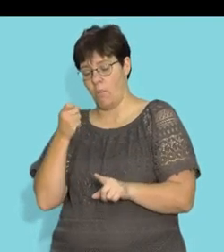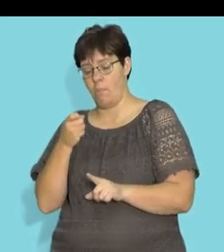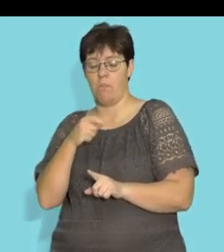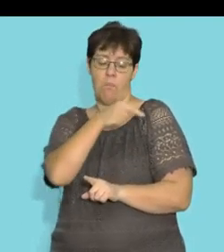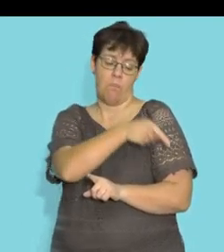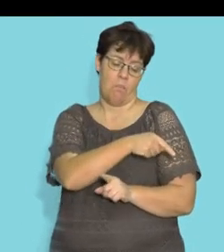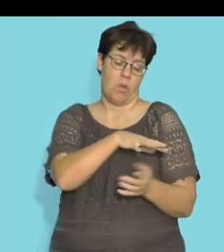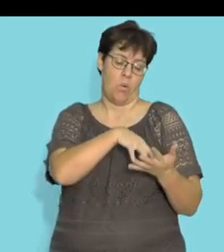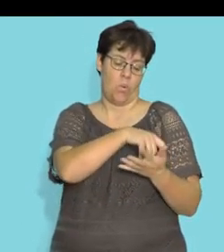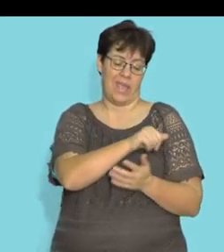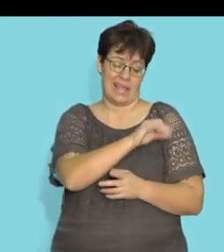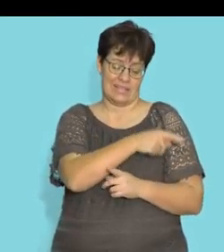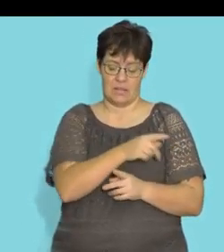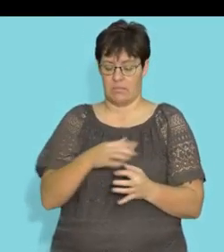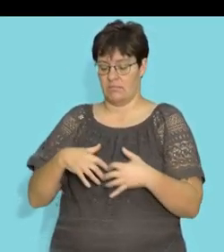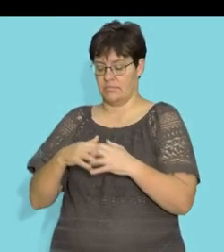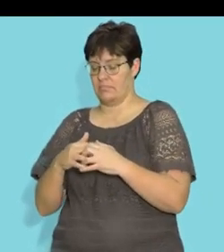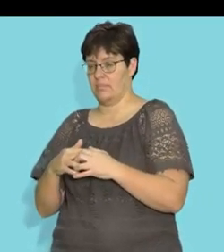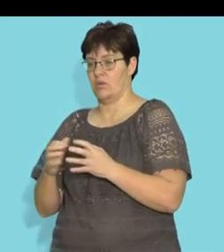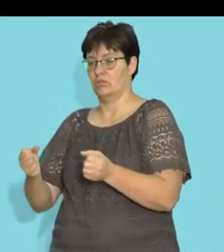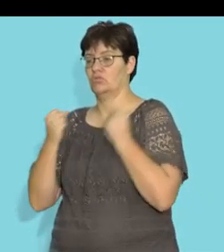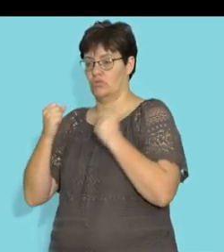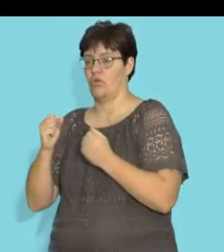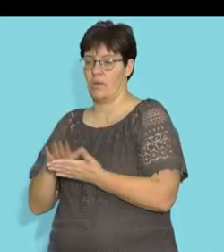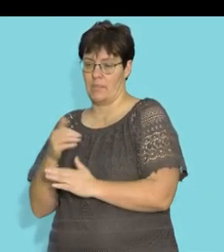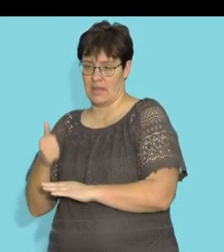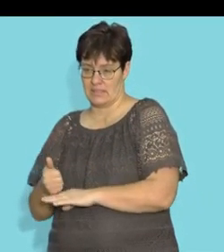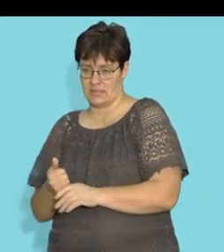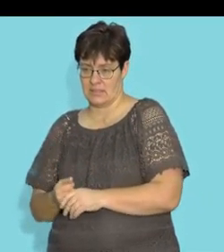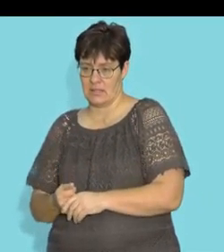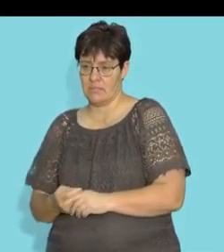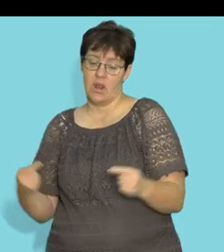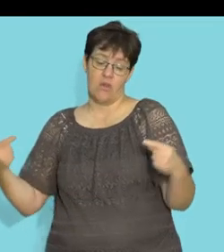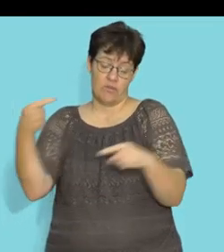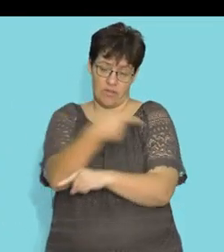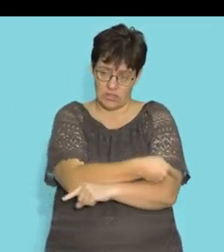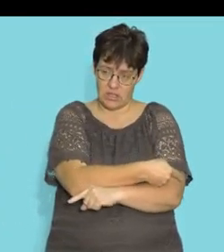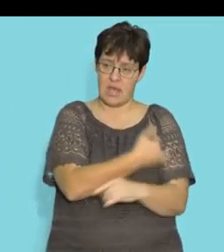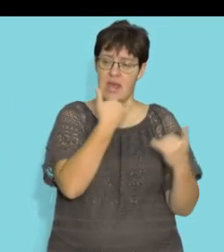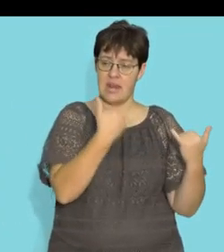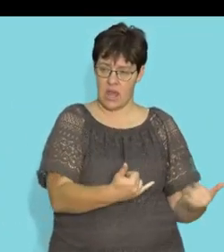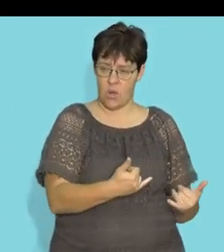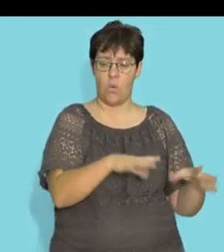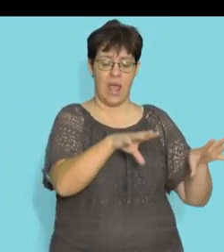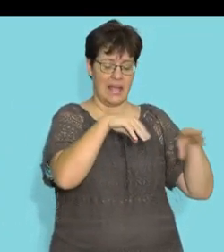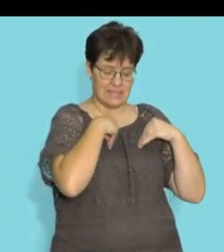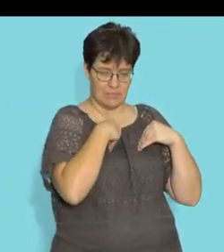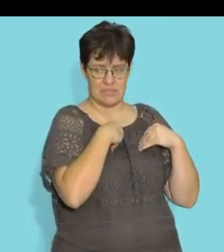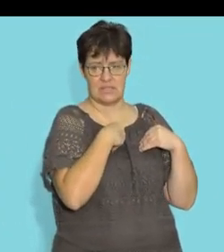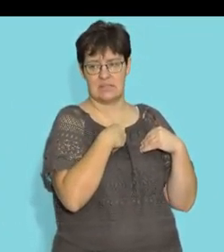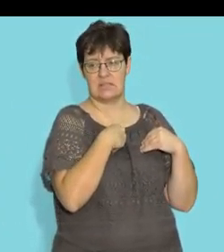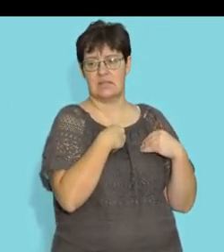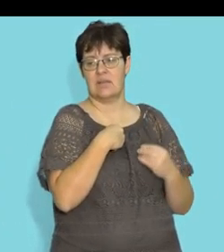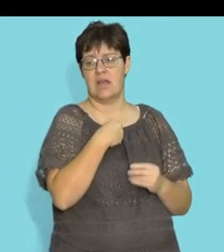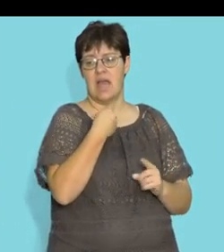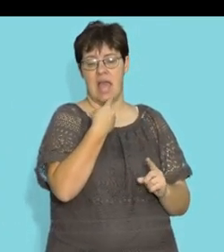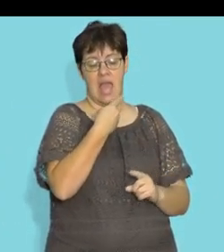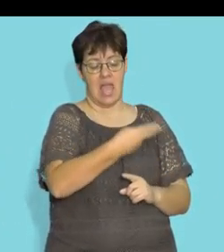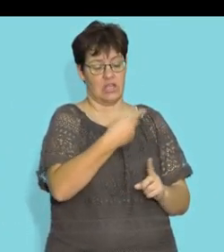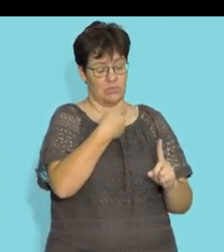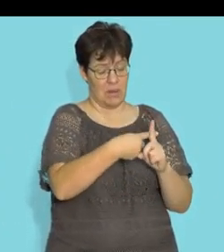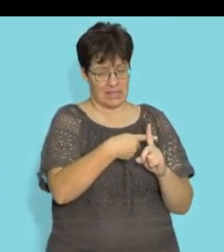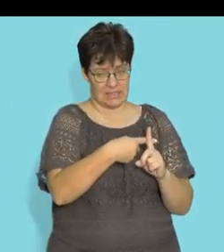conjugate base of the weak acid, meaning that the carbonate ions is actually a strong conjugate base